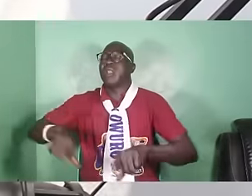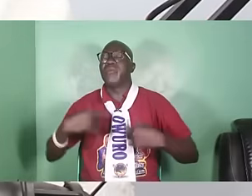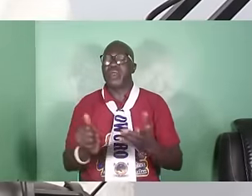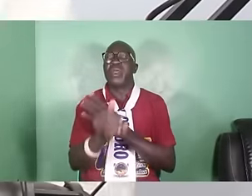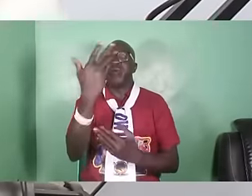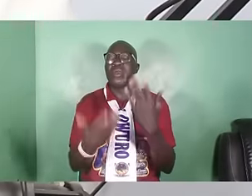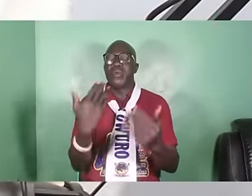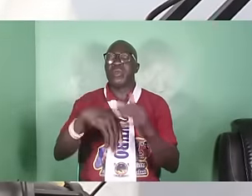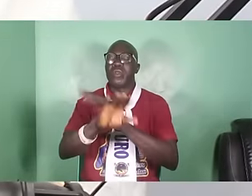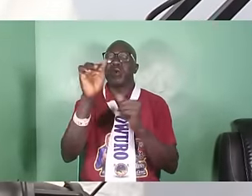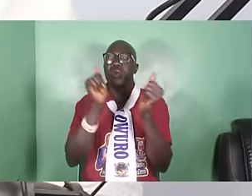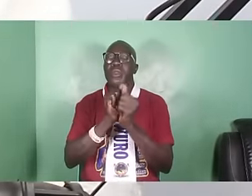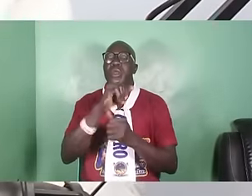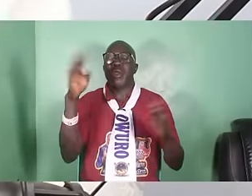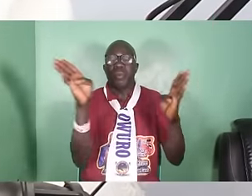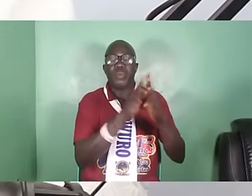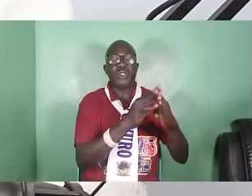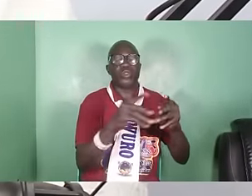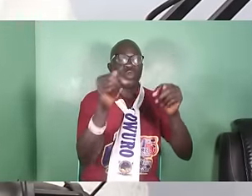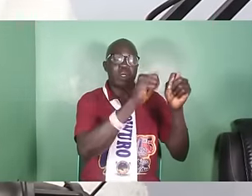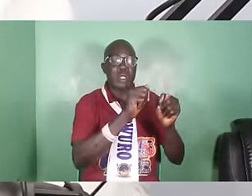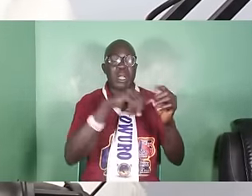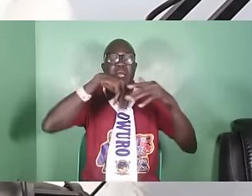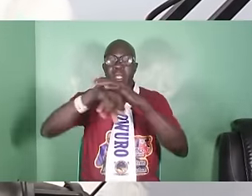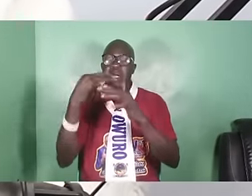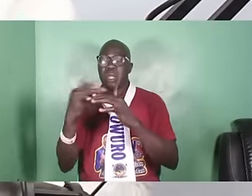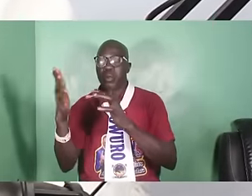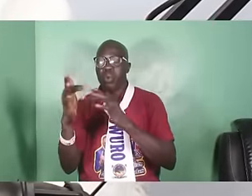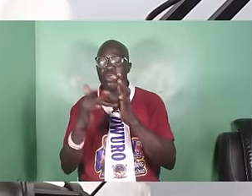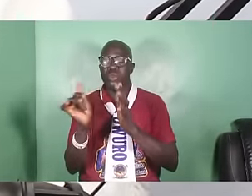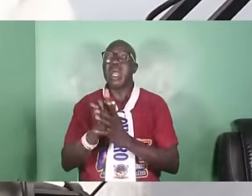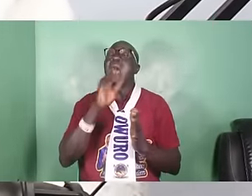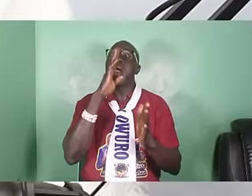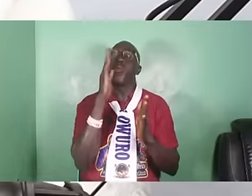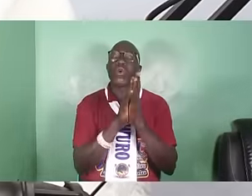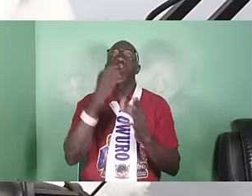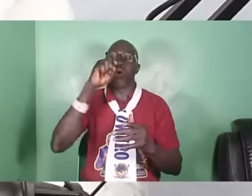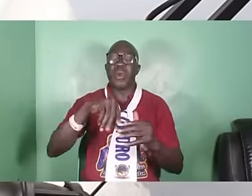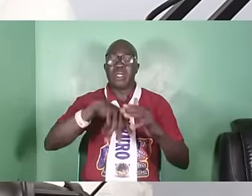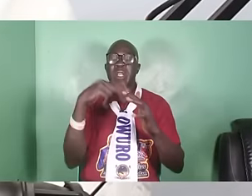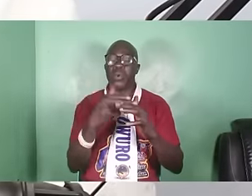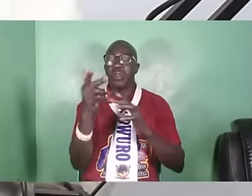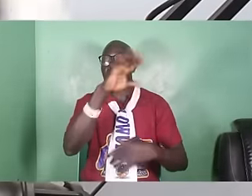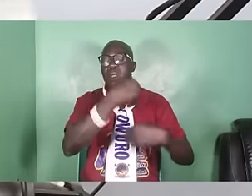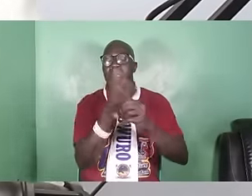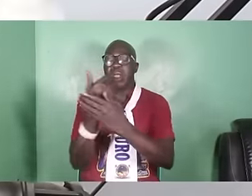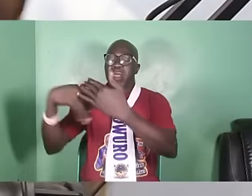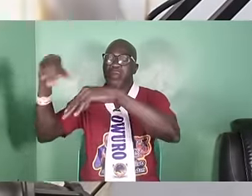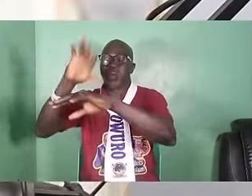the Lord, the fire of God is loud. Your body, that we will meet in the name of Jesus. I command the name of the